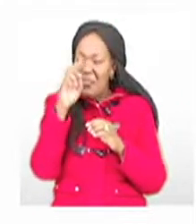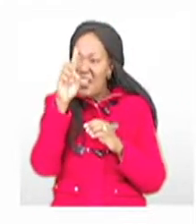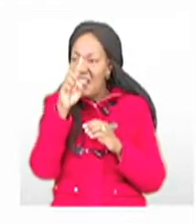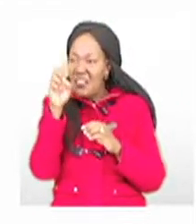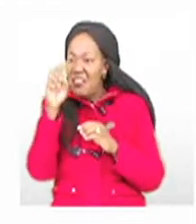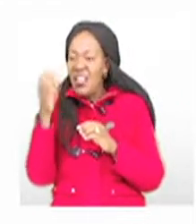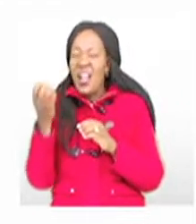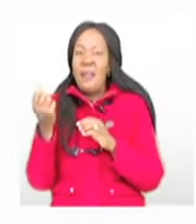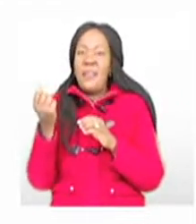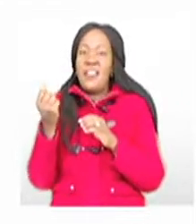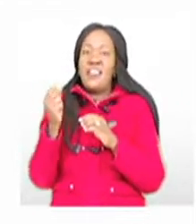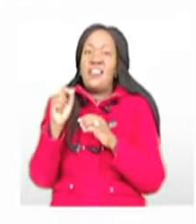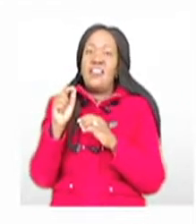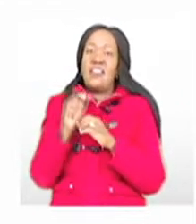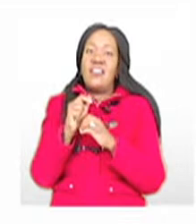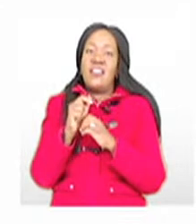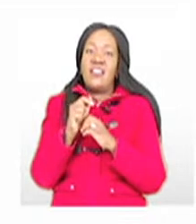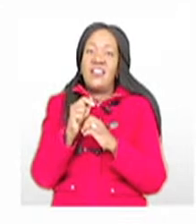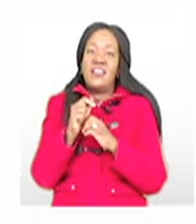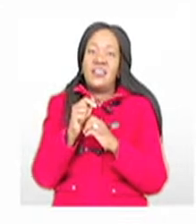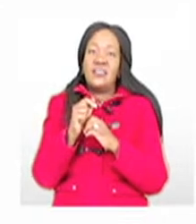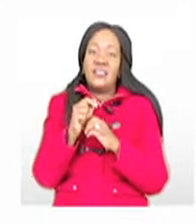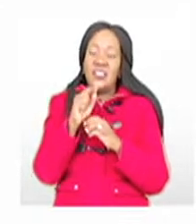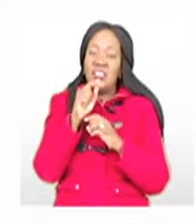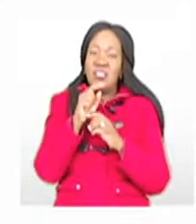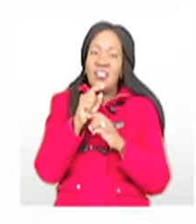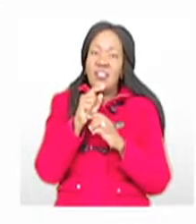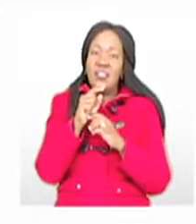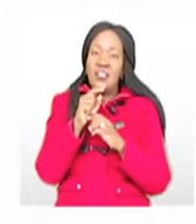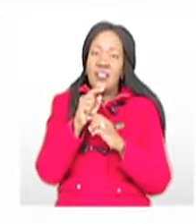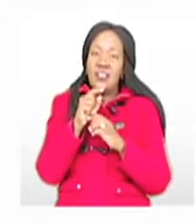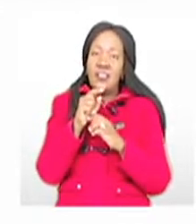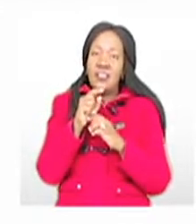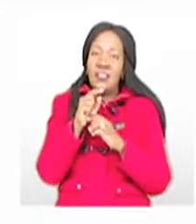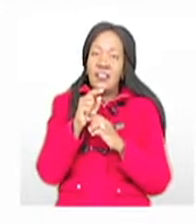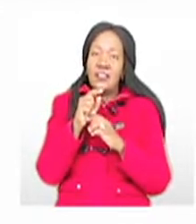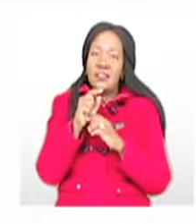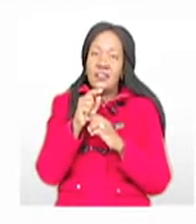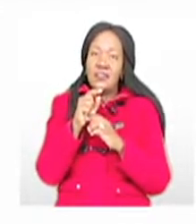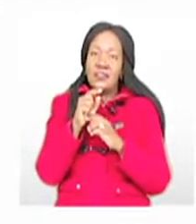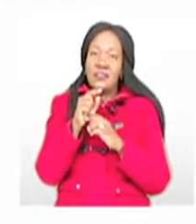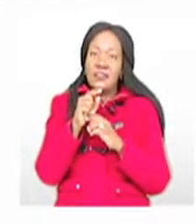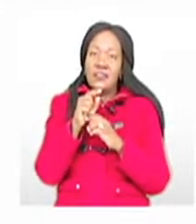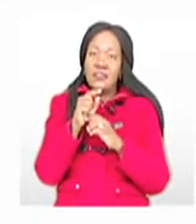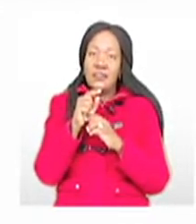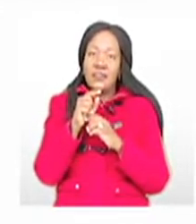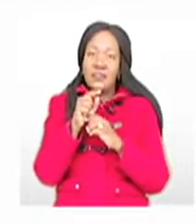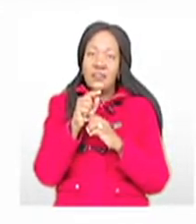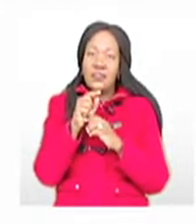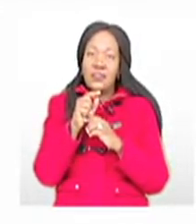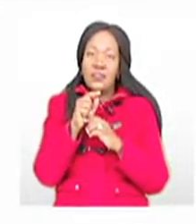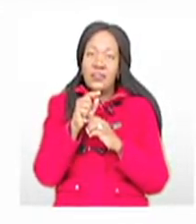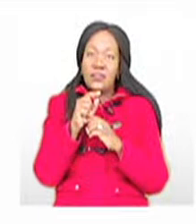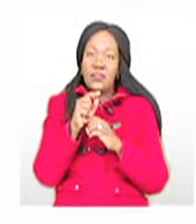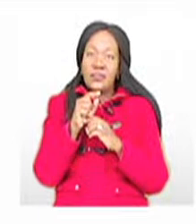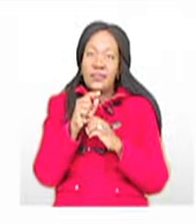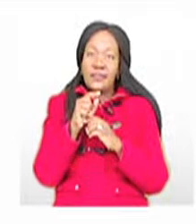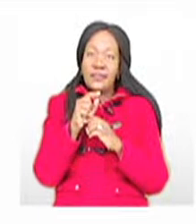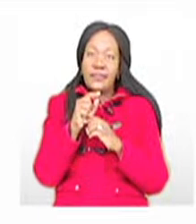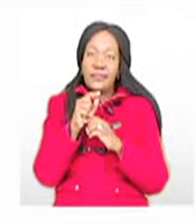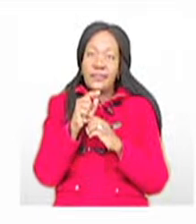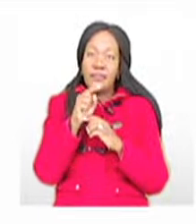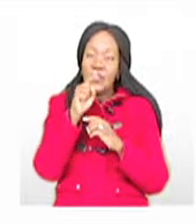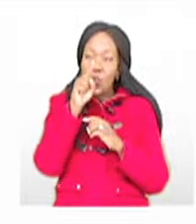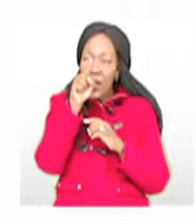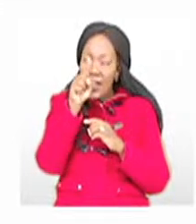the branch. As you point and we count together. Let's go